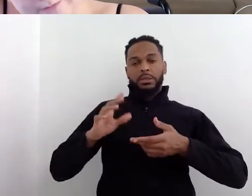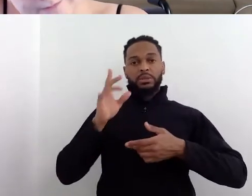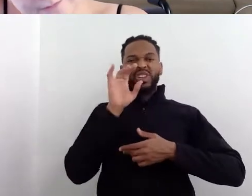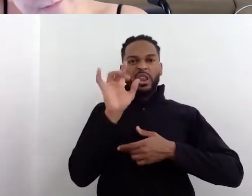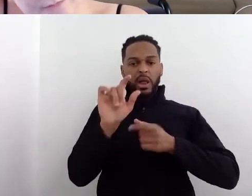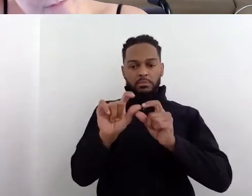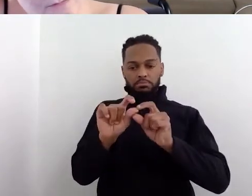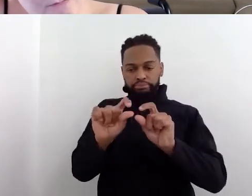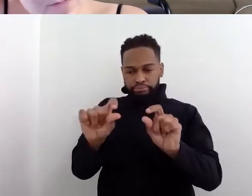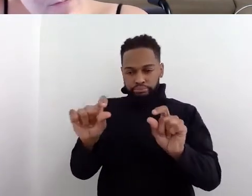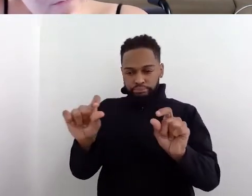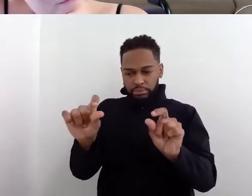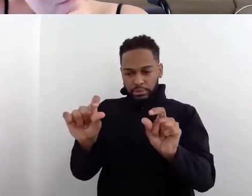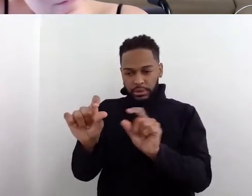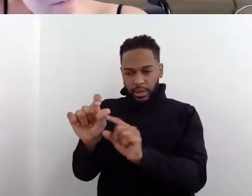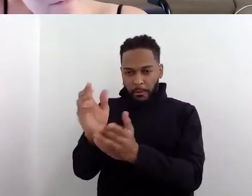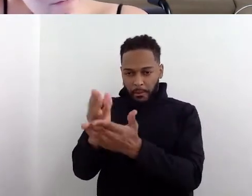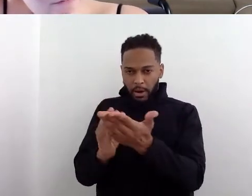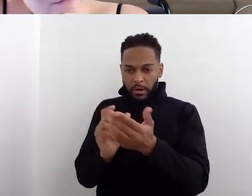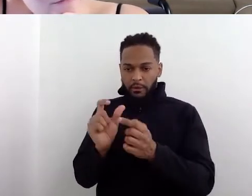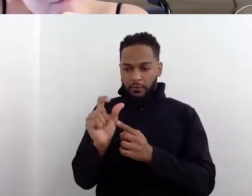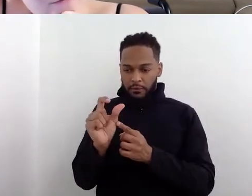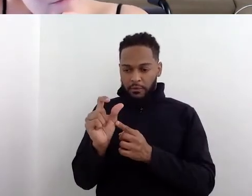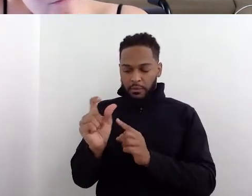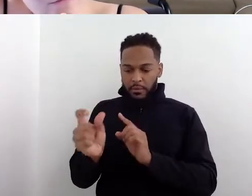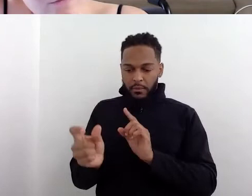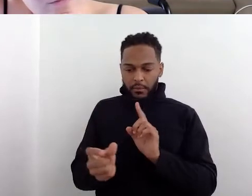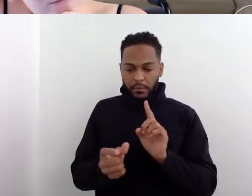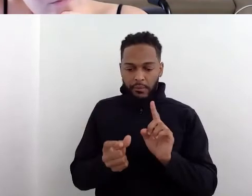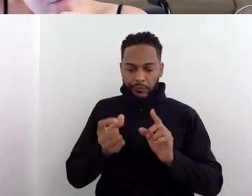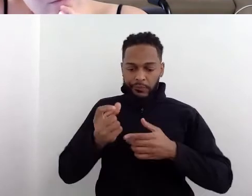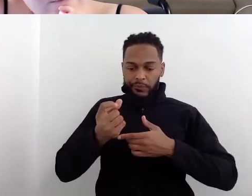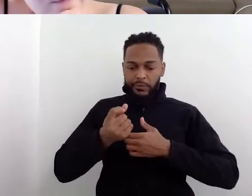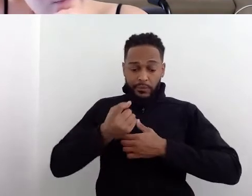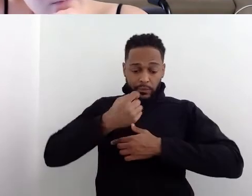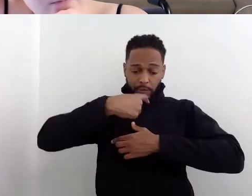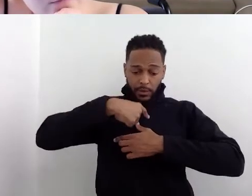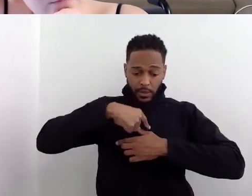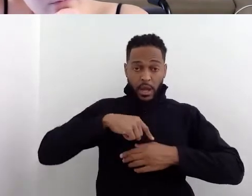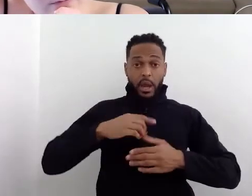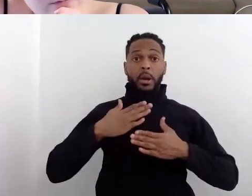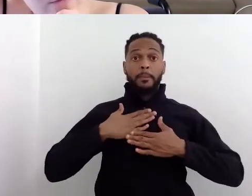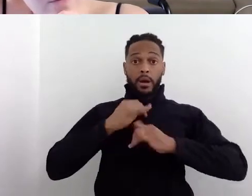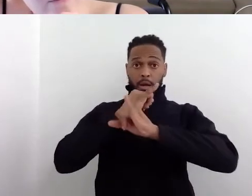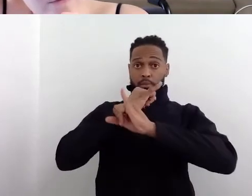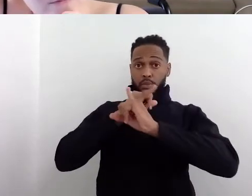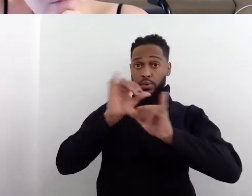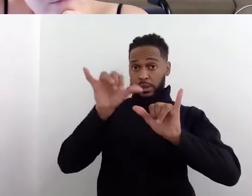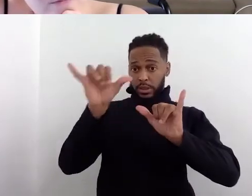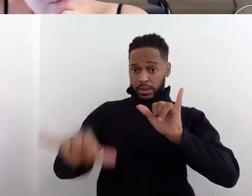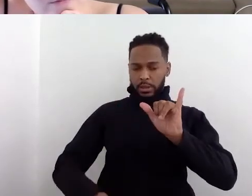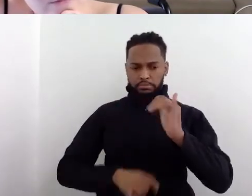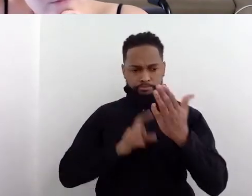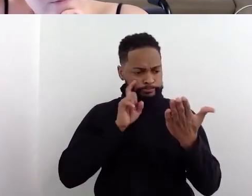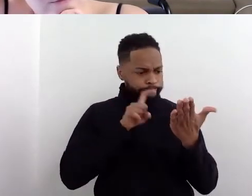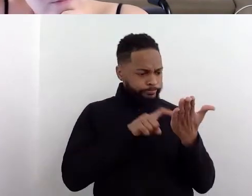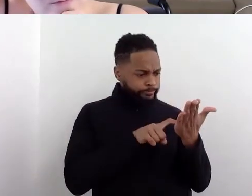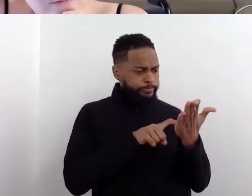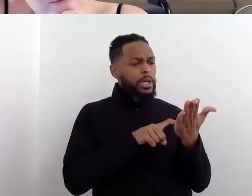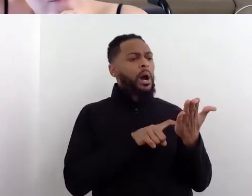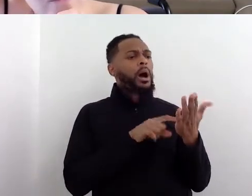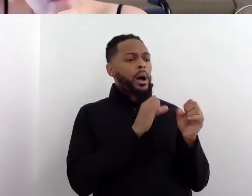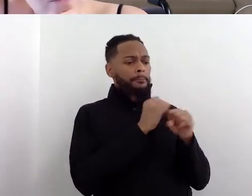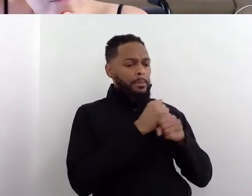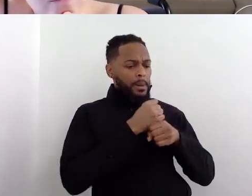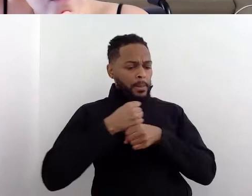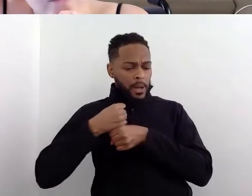that your body's immune system would recognize. So then when you come in contact with the virus, your body will be ready to